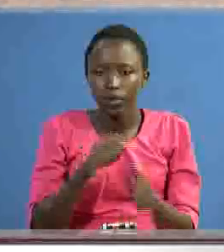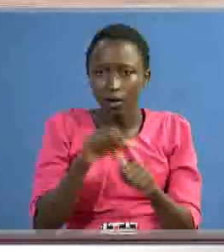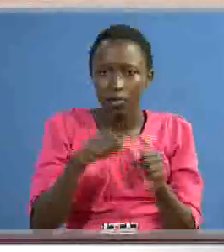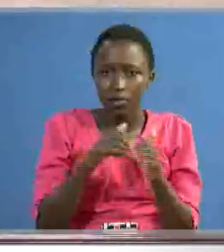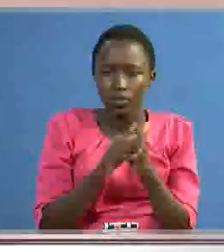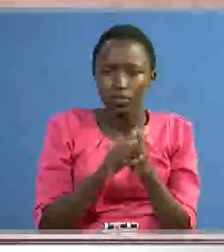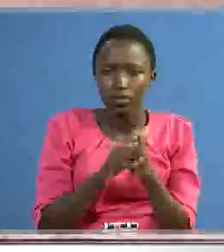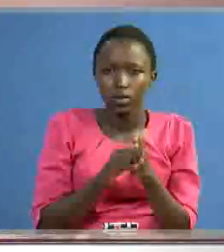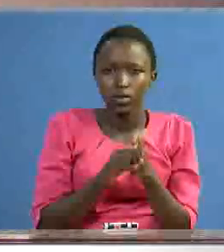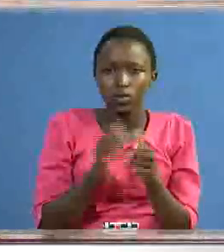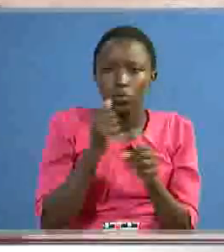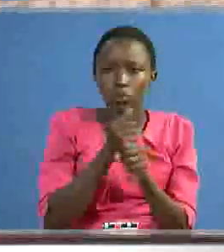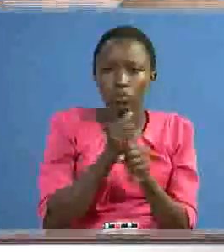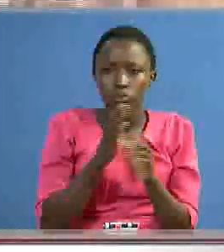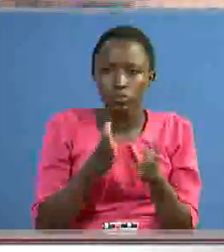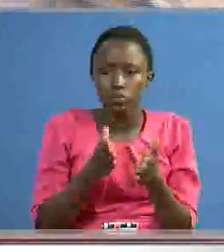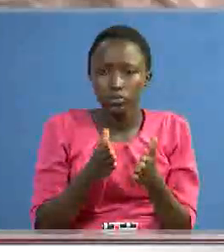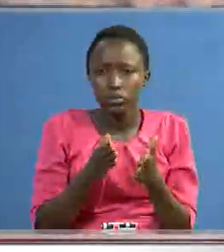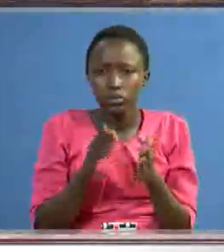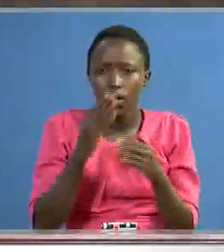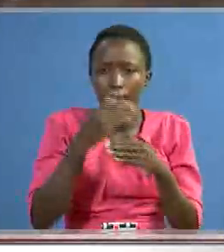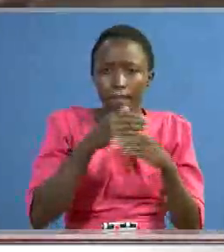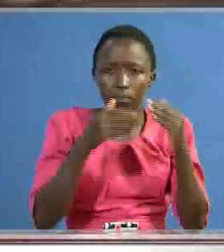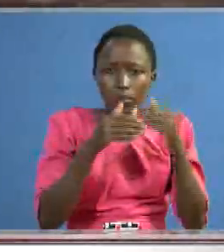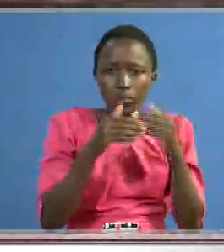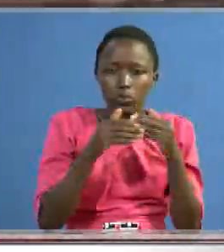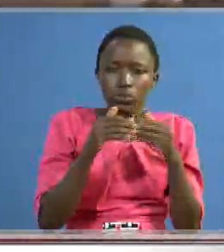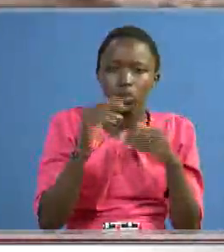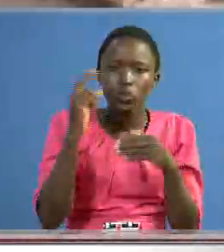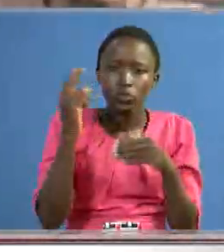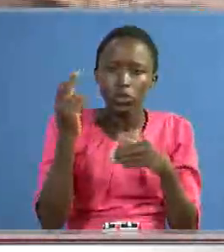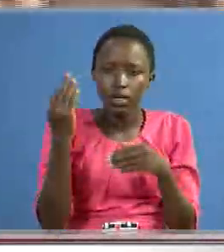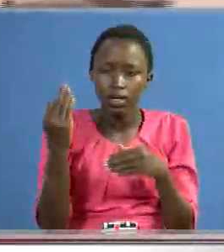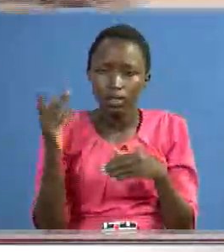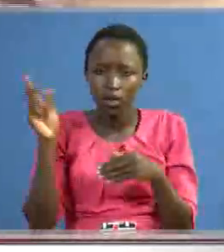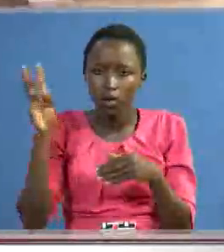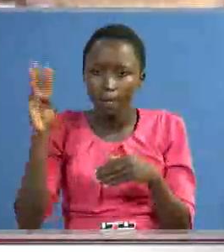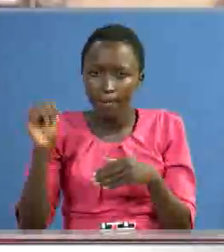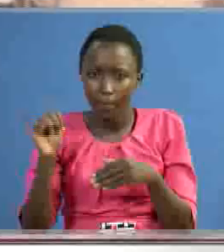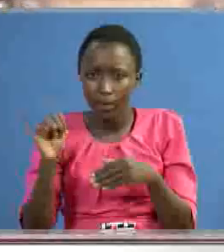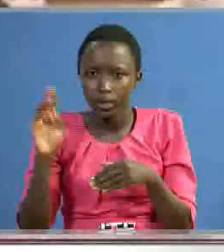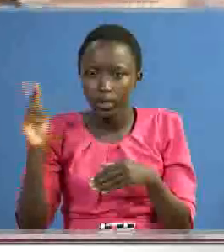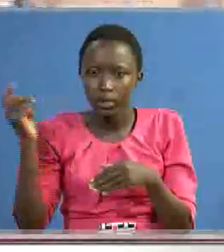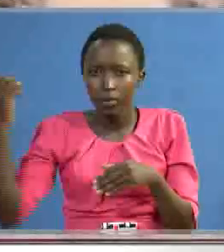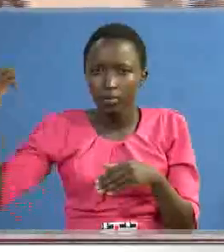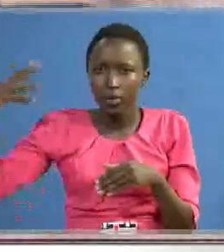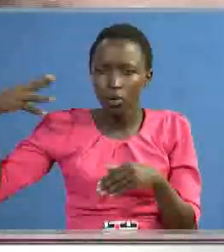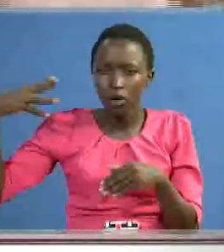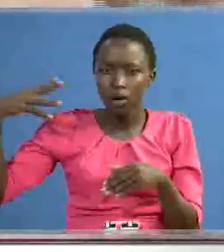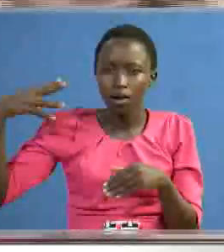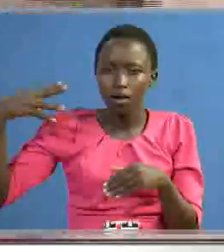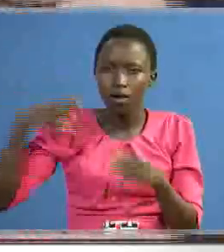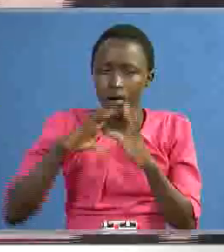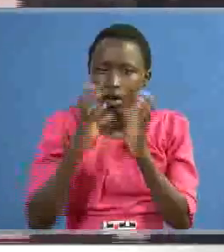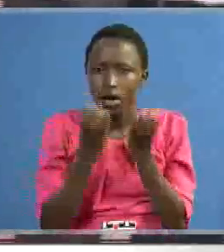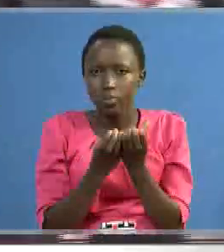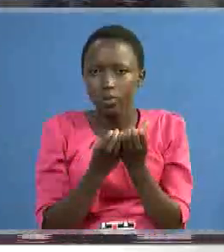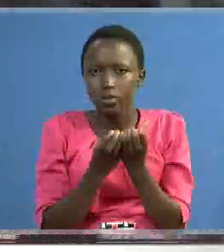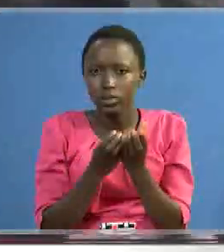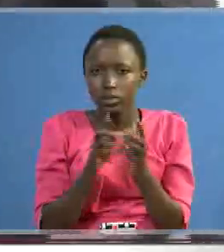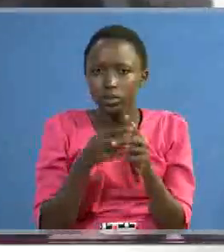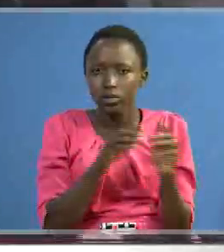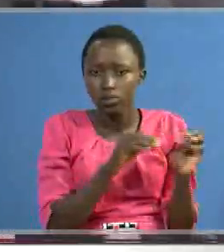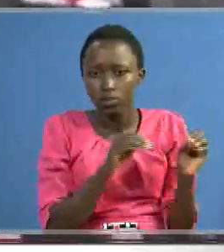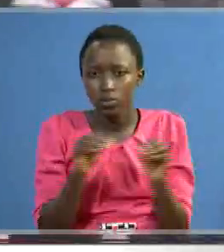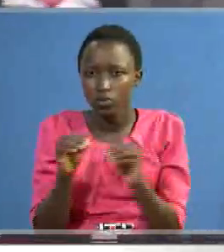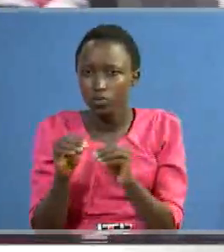raised by a contractor building the 26.3 km/h on a route a road that Kenya piloting company had laid in relocating